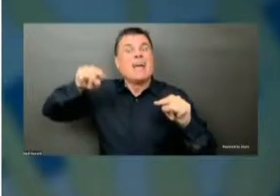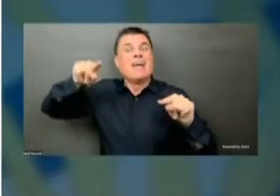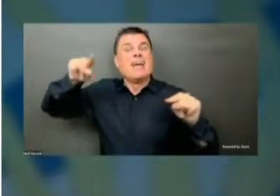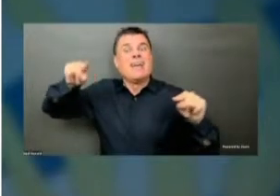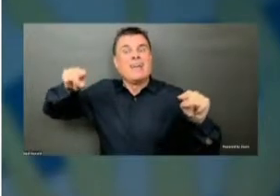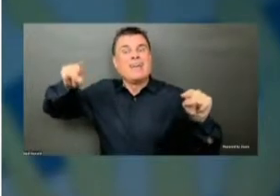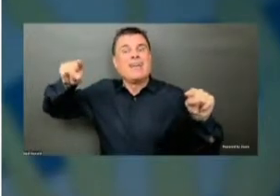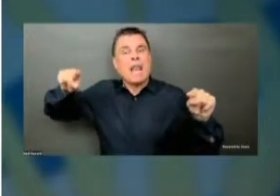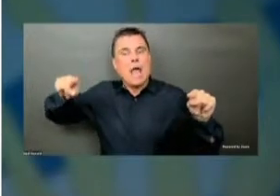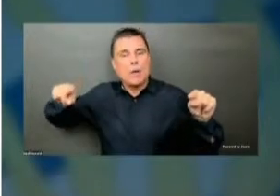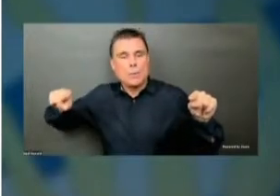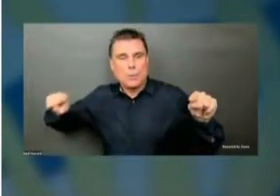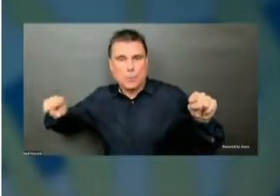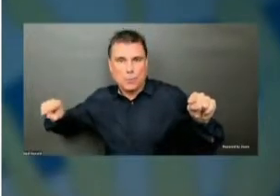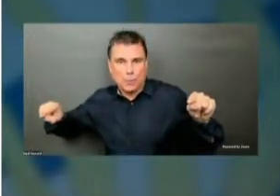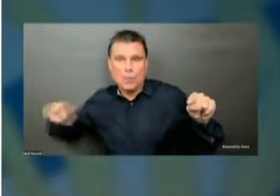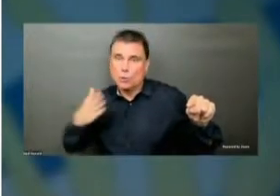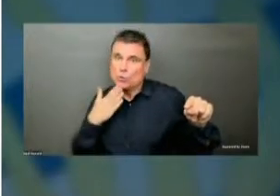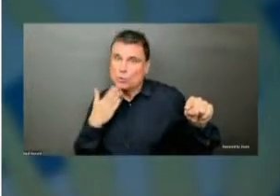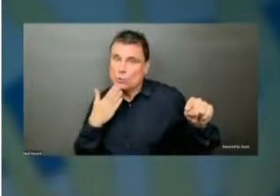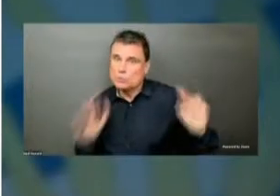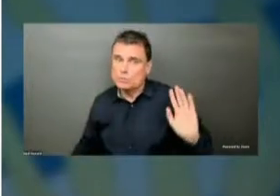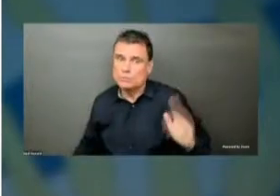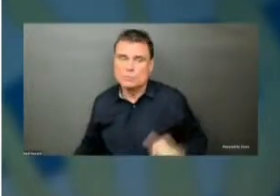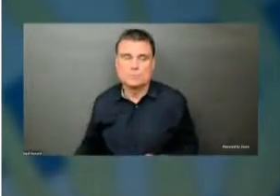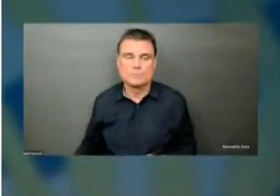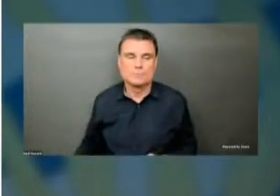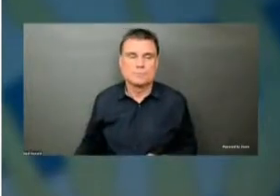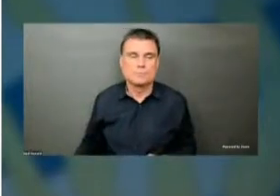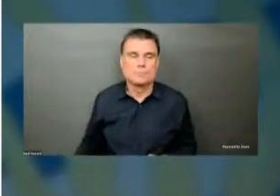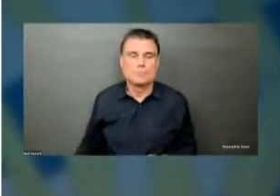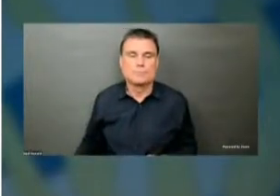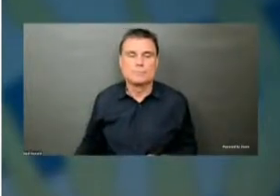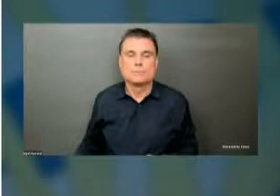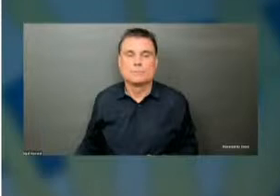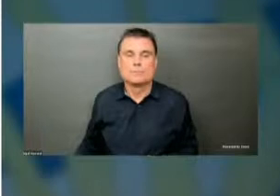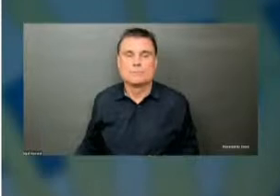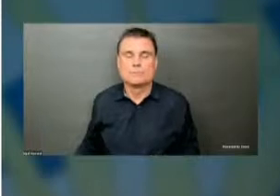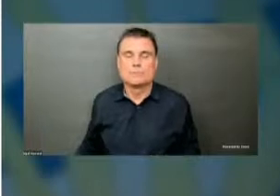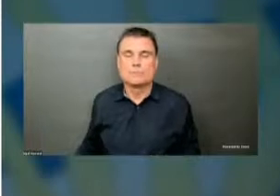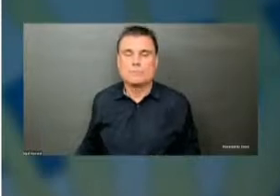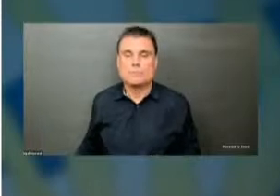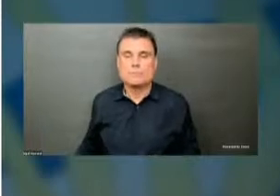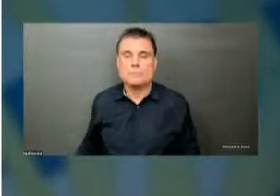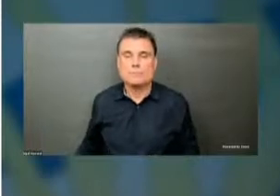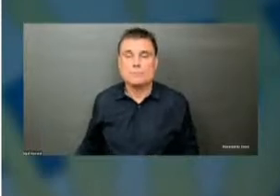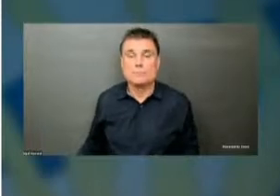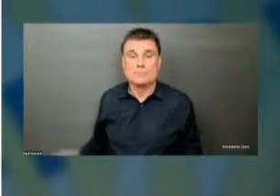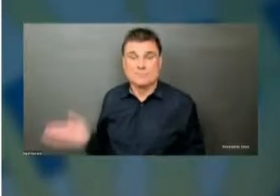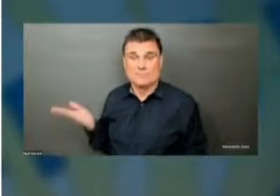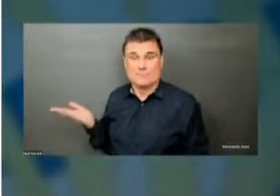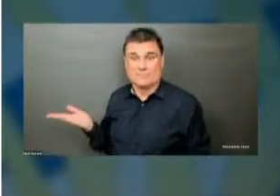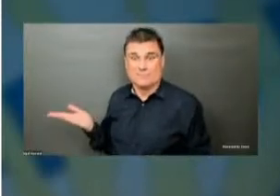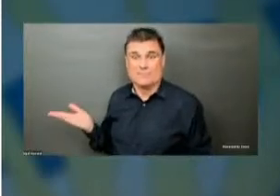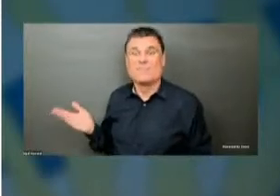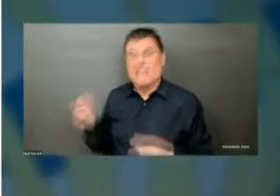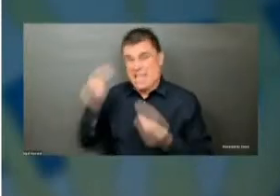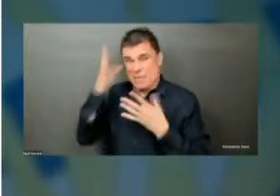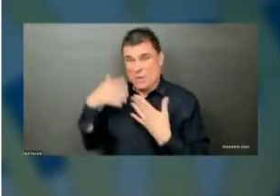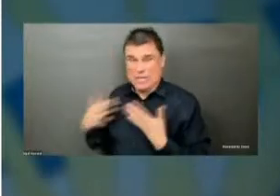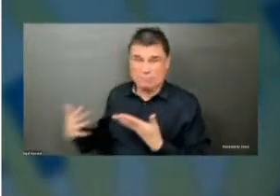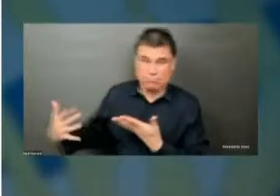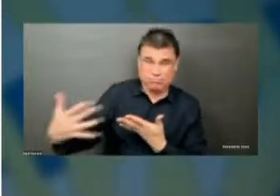This then leads into helping us understand the modeling that allows us to get a sense of what